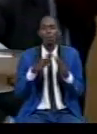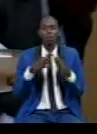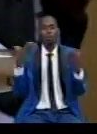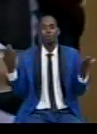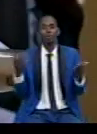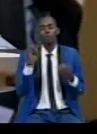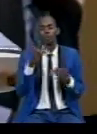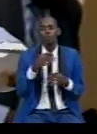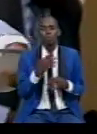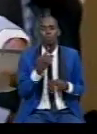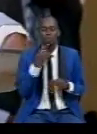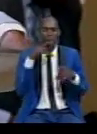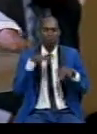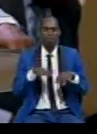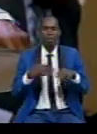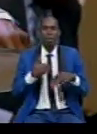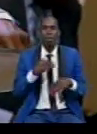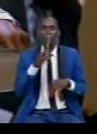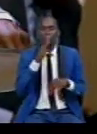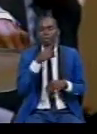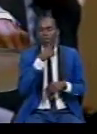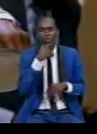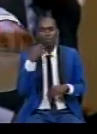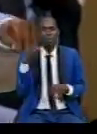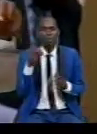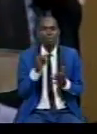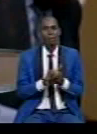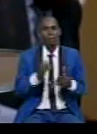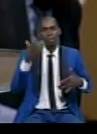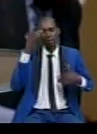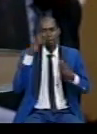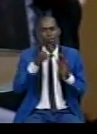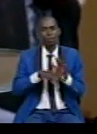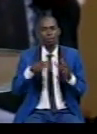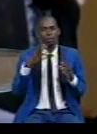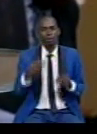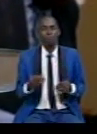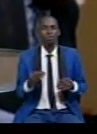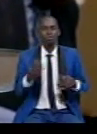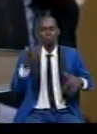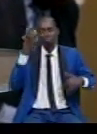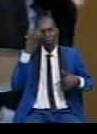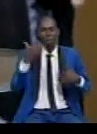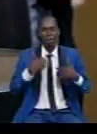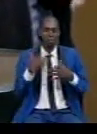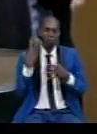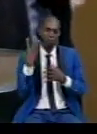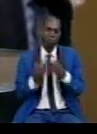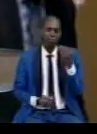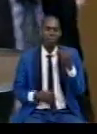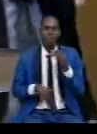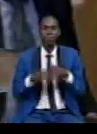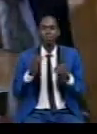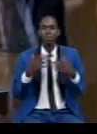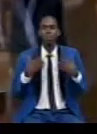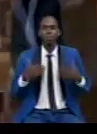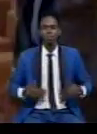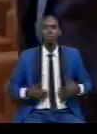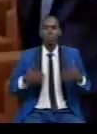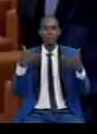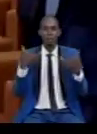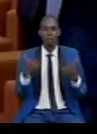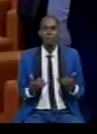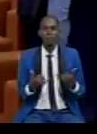up. That sickness or disease has departed from your body. Right now, you